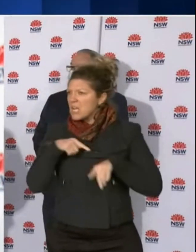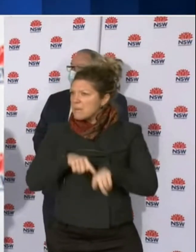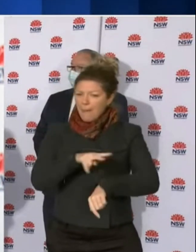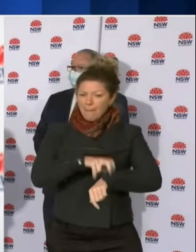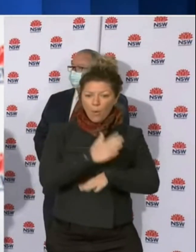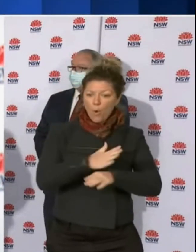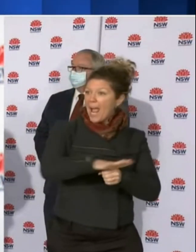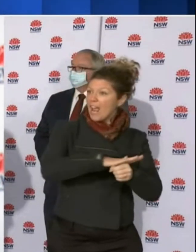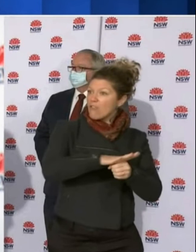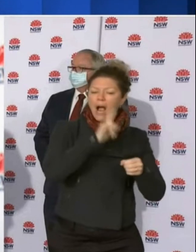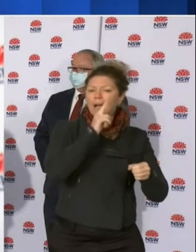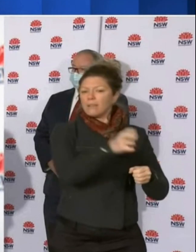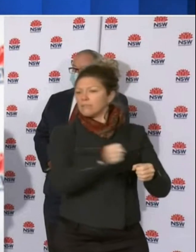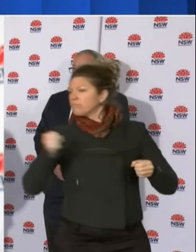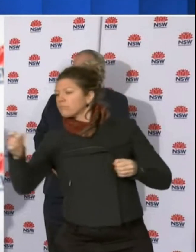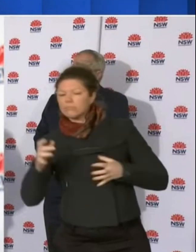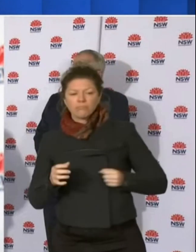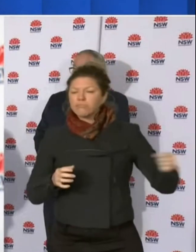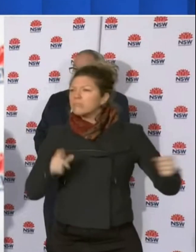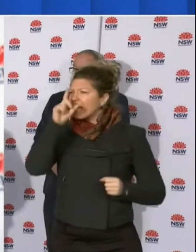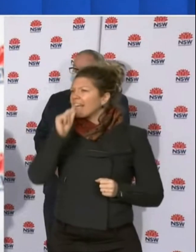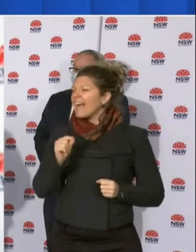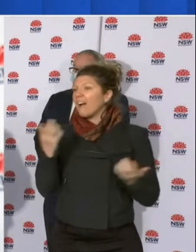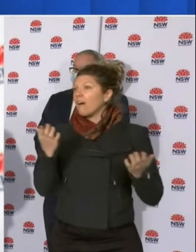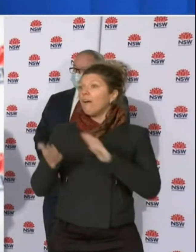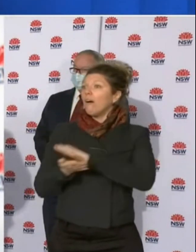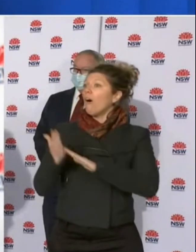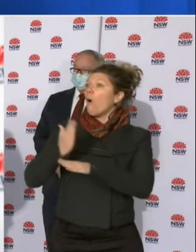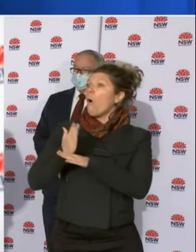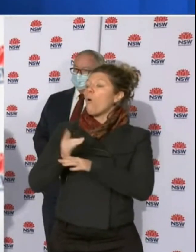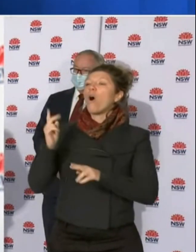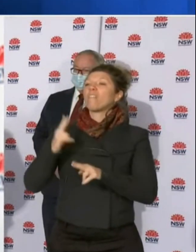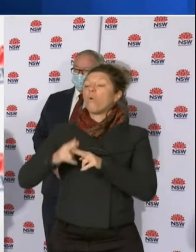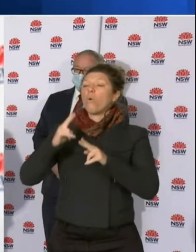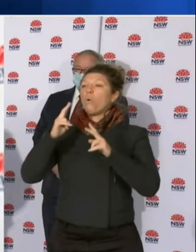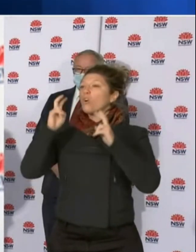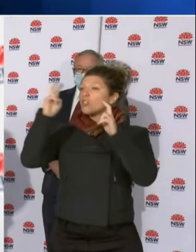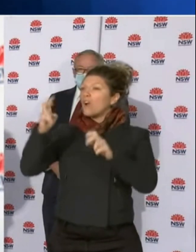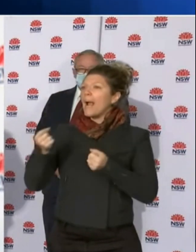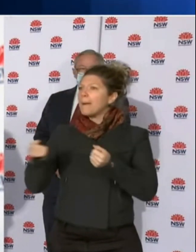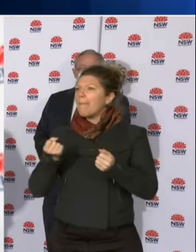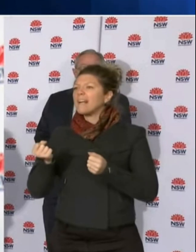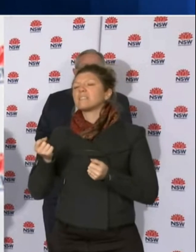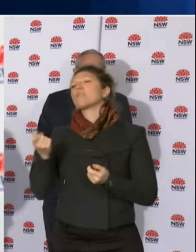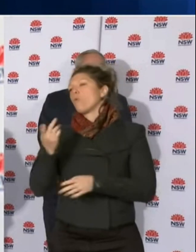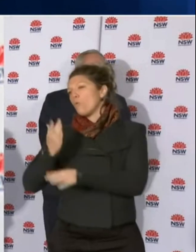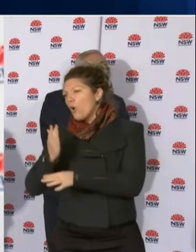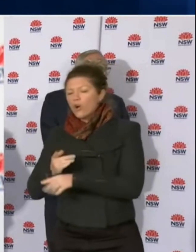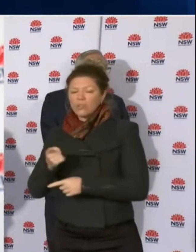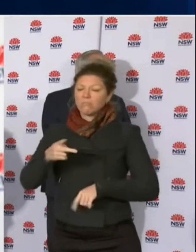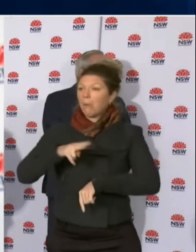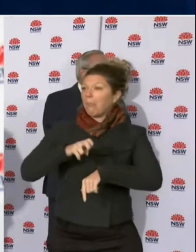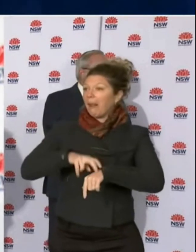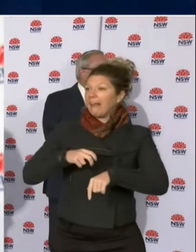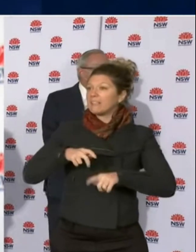We have specialist resources, our public transport command, our mounted police, we have police on push bikes, the list goes on.